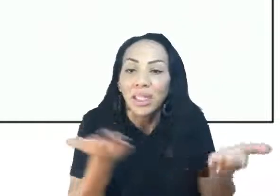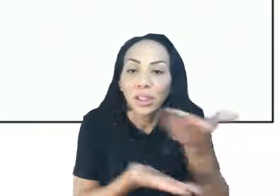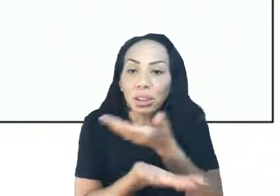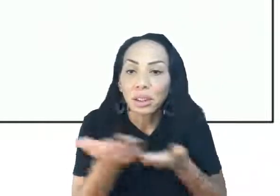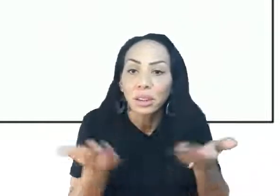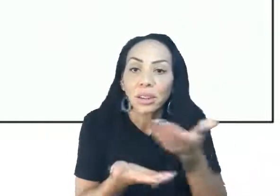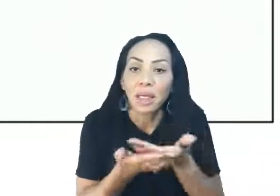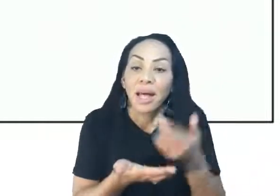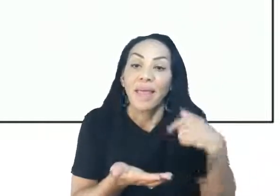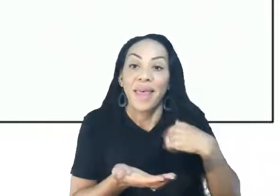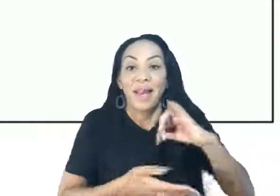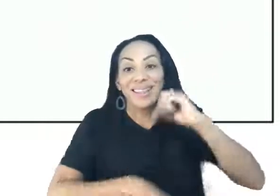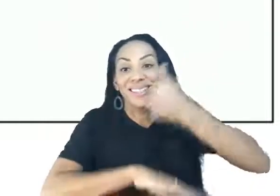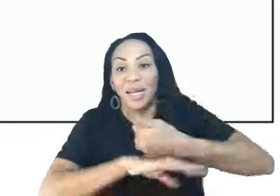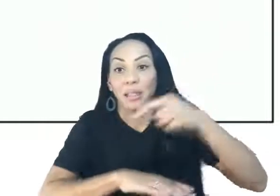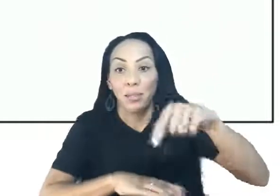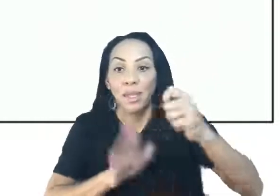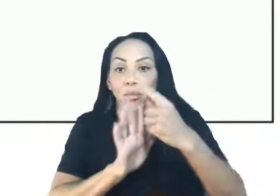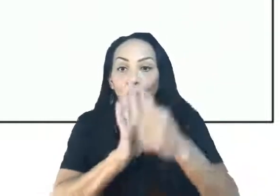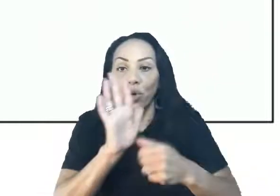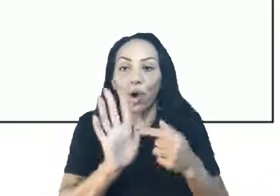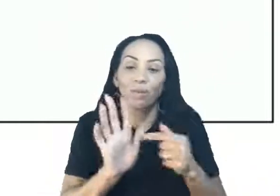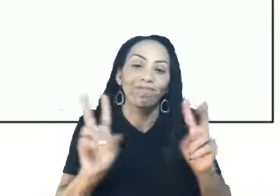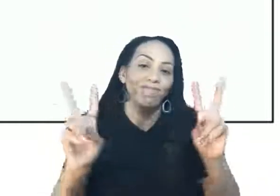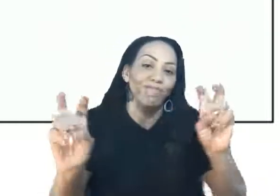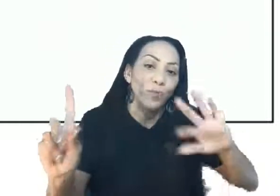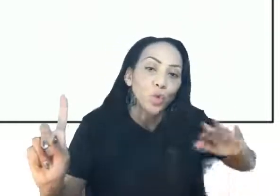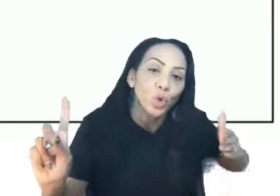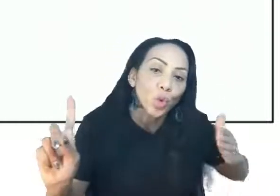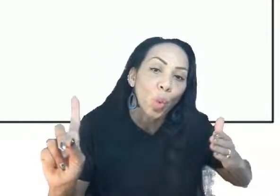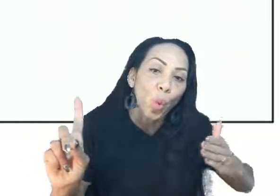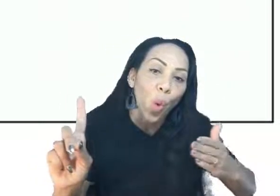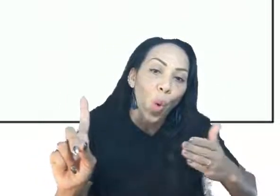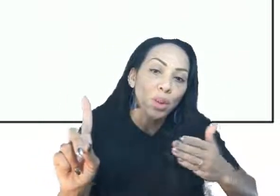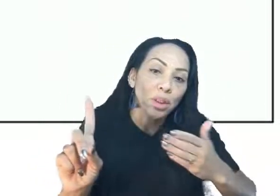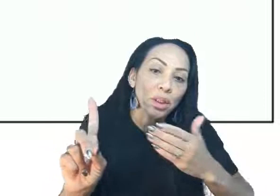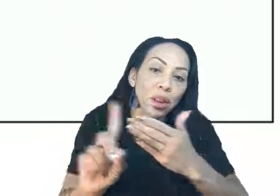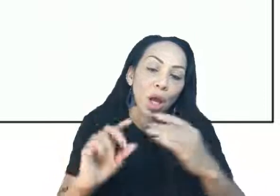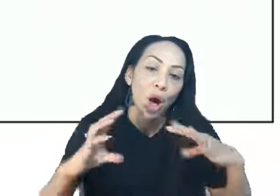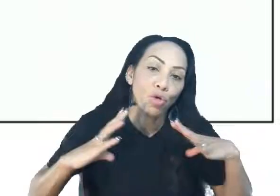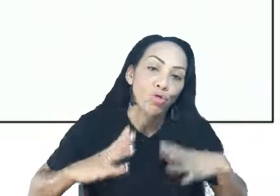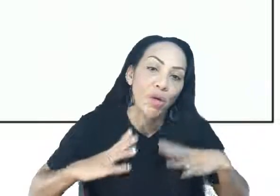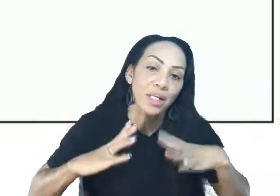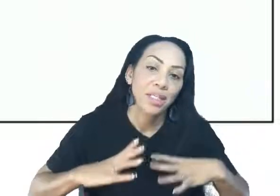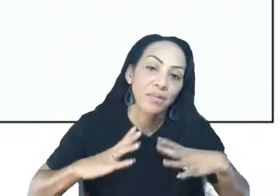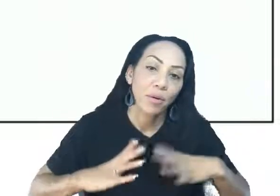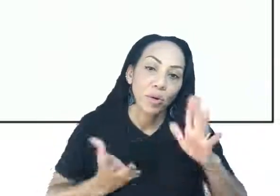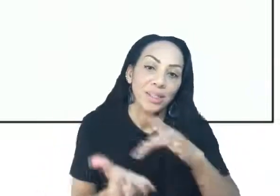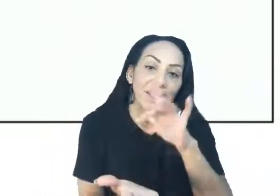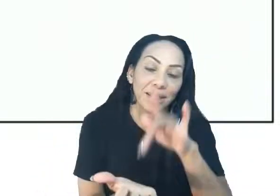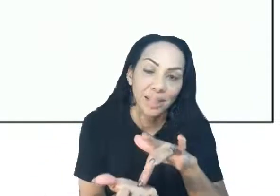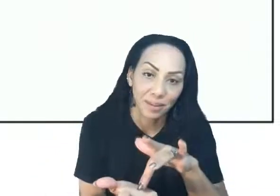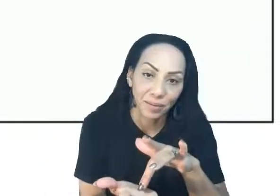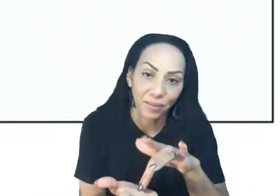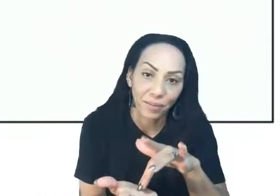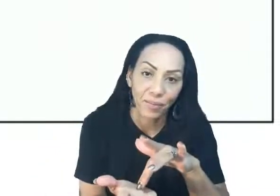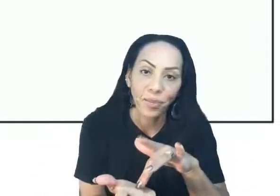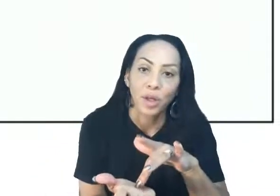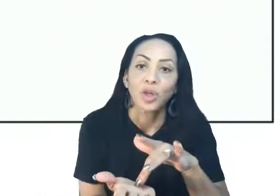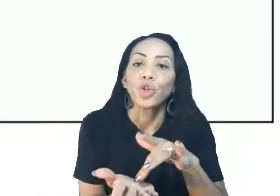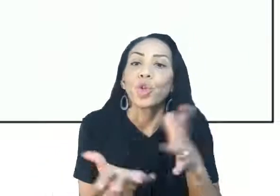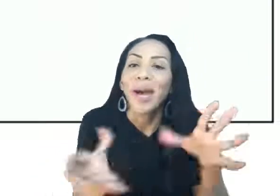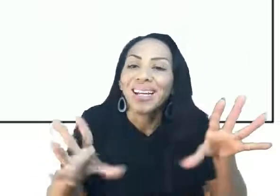Towards a Restful City, which, as Martin said, asked venues to extend a warm welcome to the chronically ill community